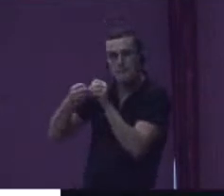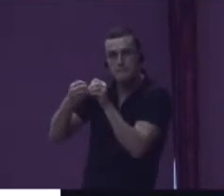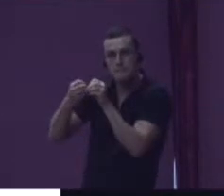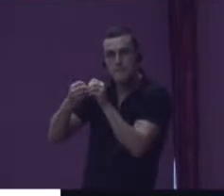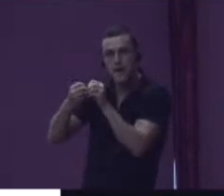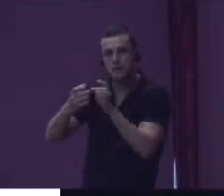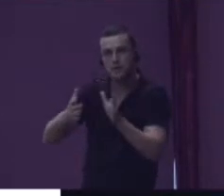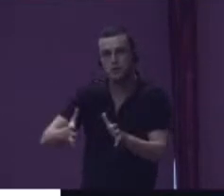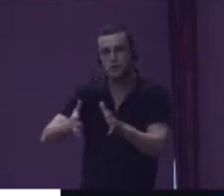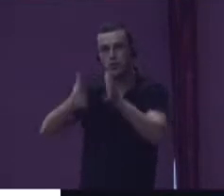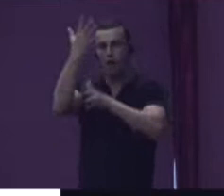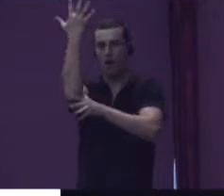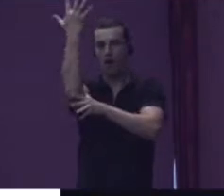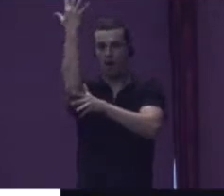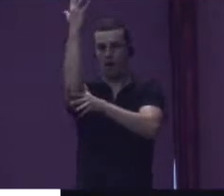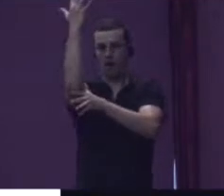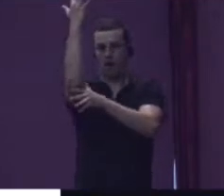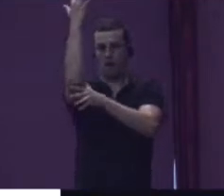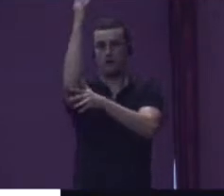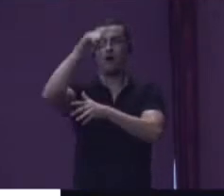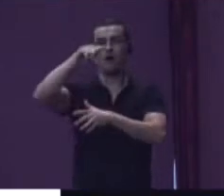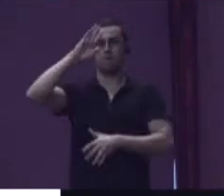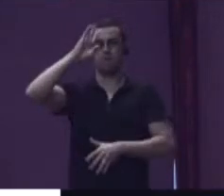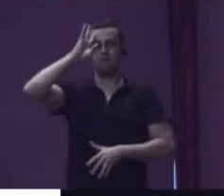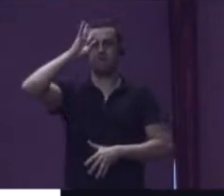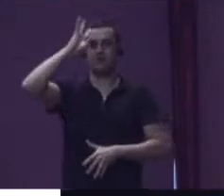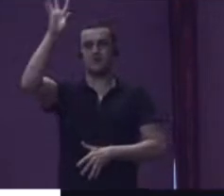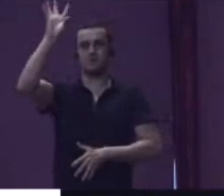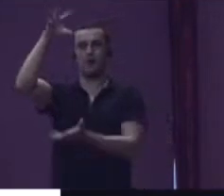owner's house with a swimming pool.